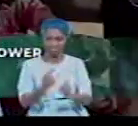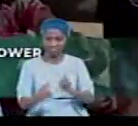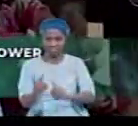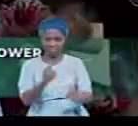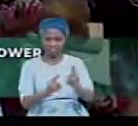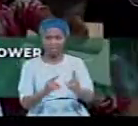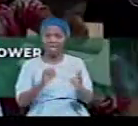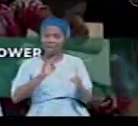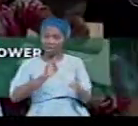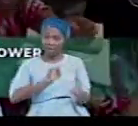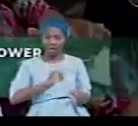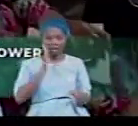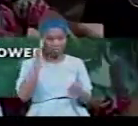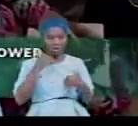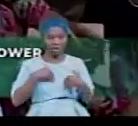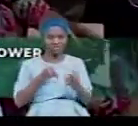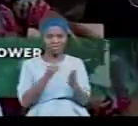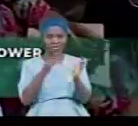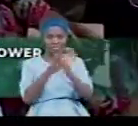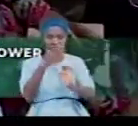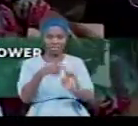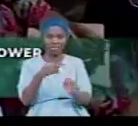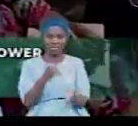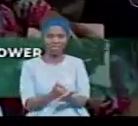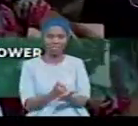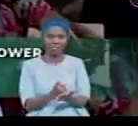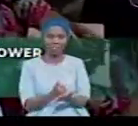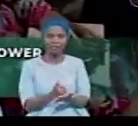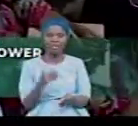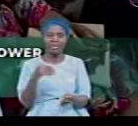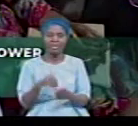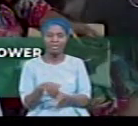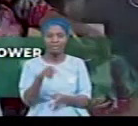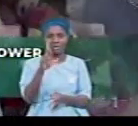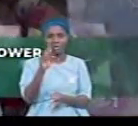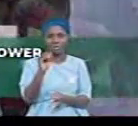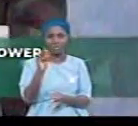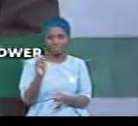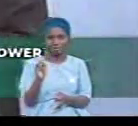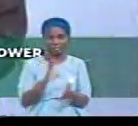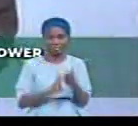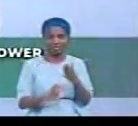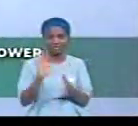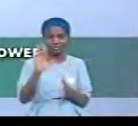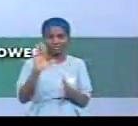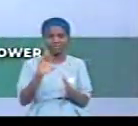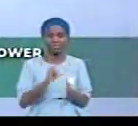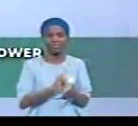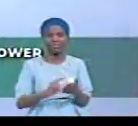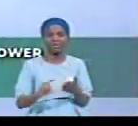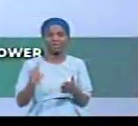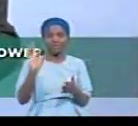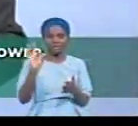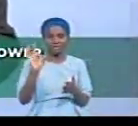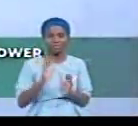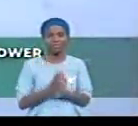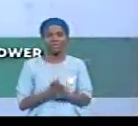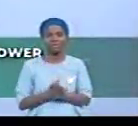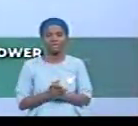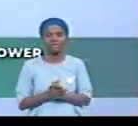I will have. Romans chapter 15, verse 19. In Romans chapter 15,